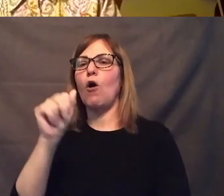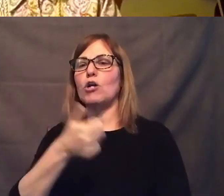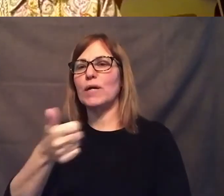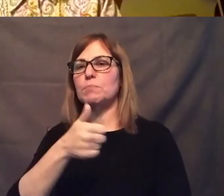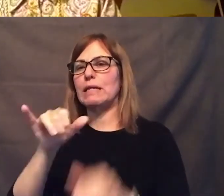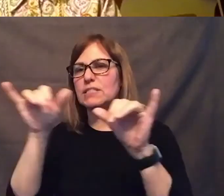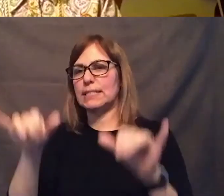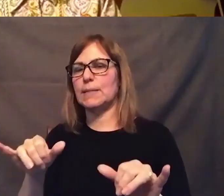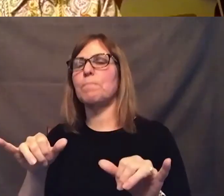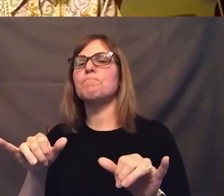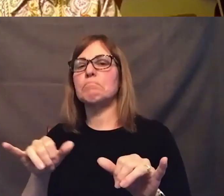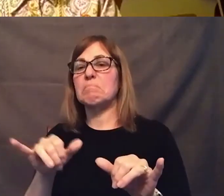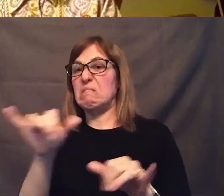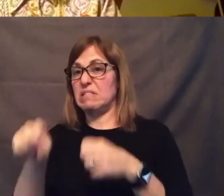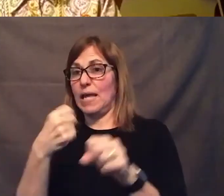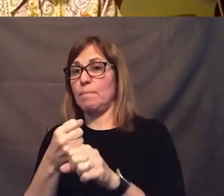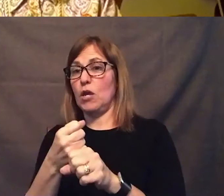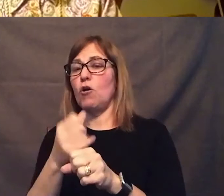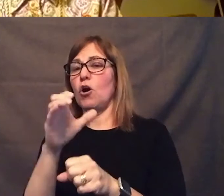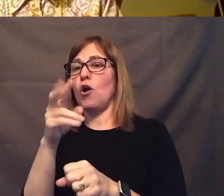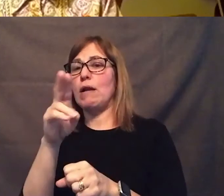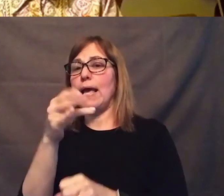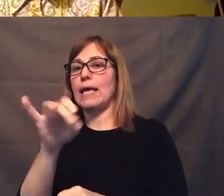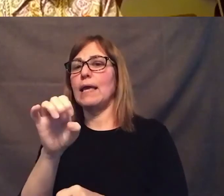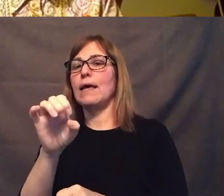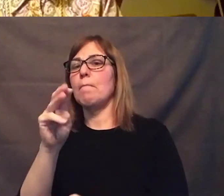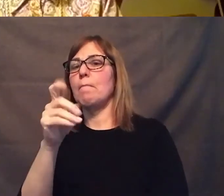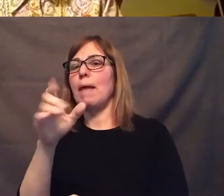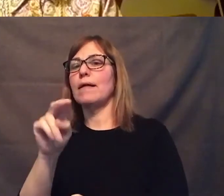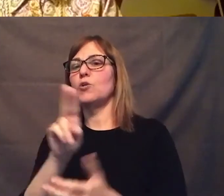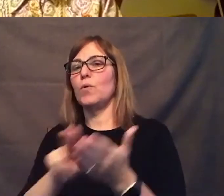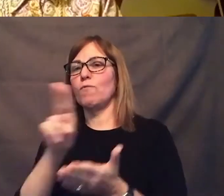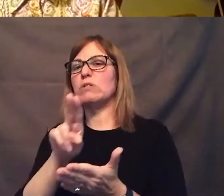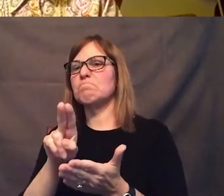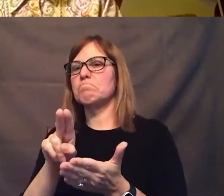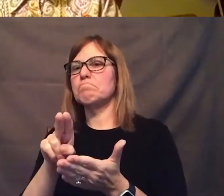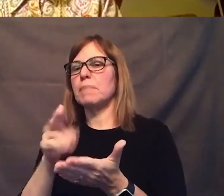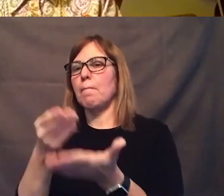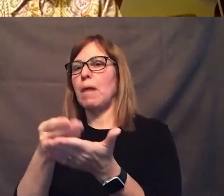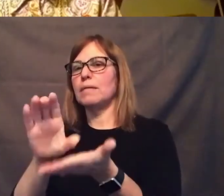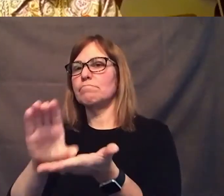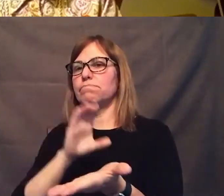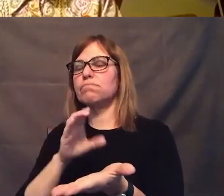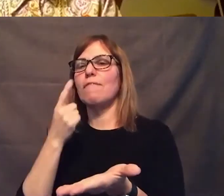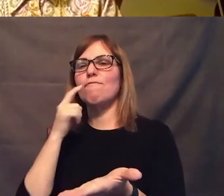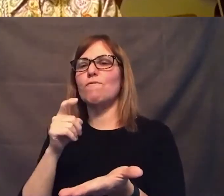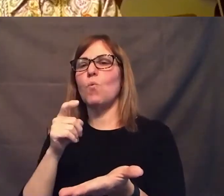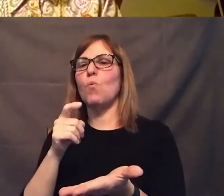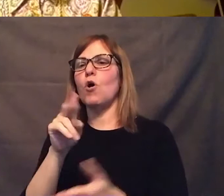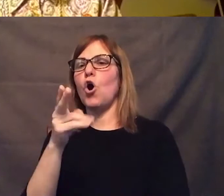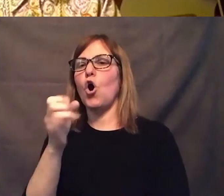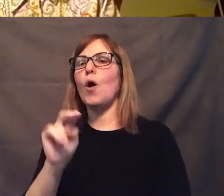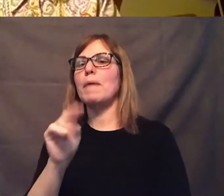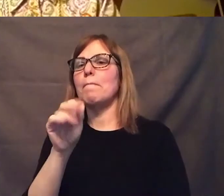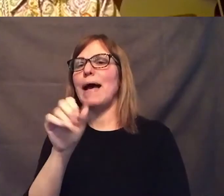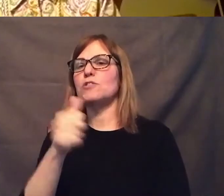same year, Carnegie Mellon University received a grant from the Urban Mass Transit Administration, which was called a